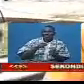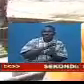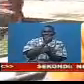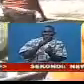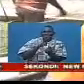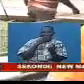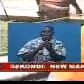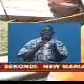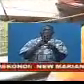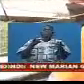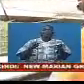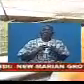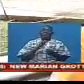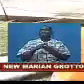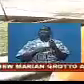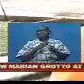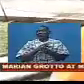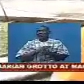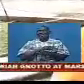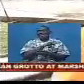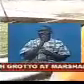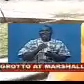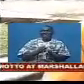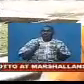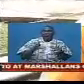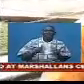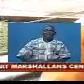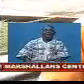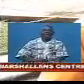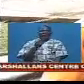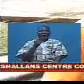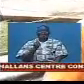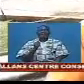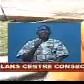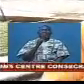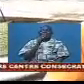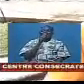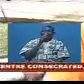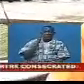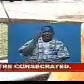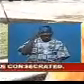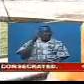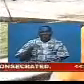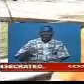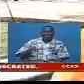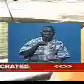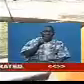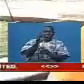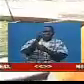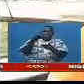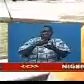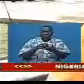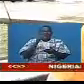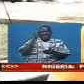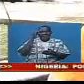places, the world will not move the way it's supposed to move. Because the ideas, the divine ideas that God has